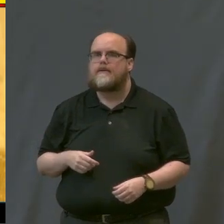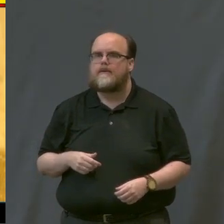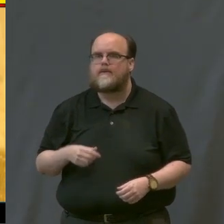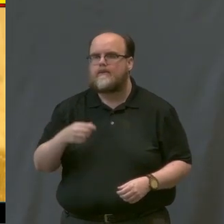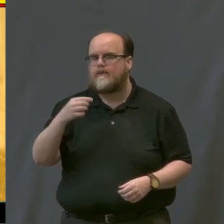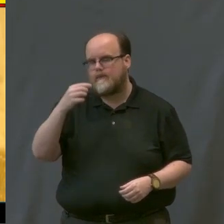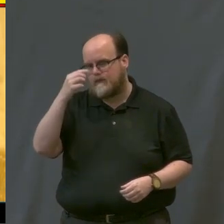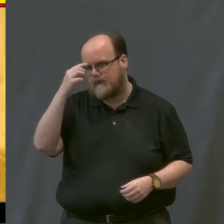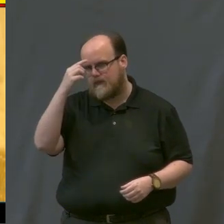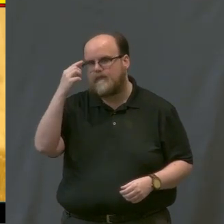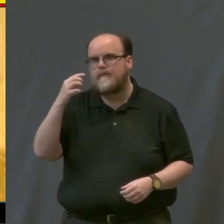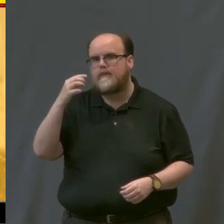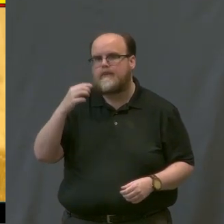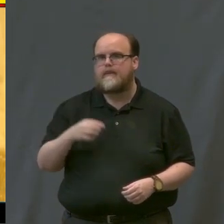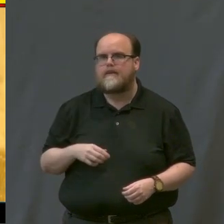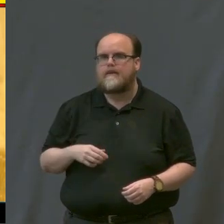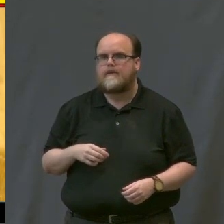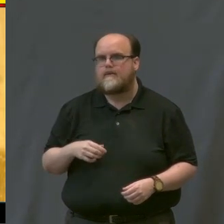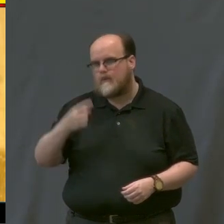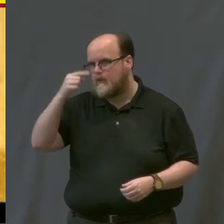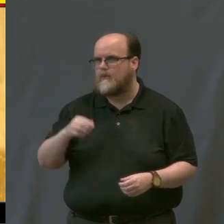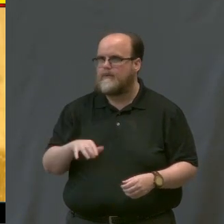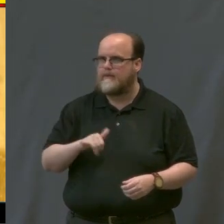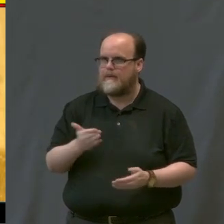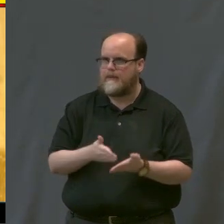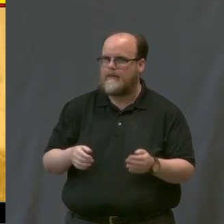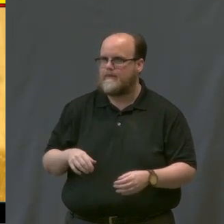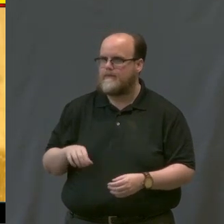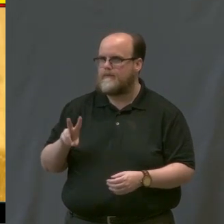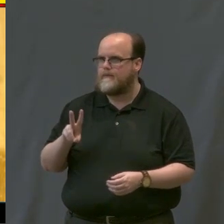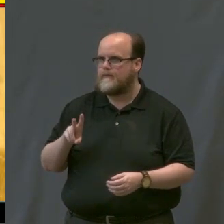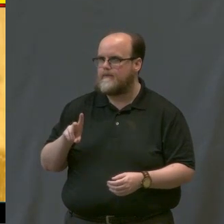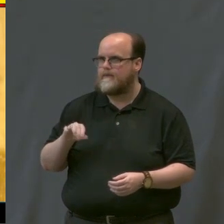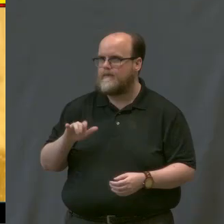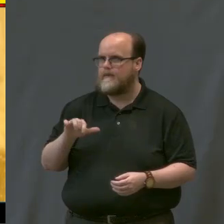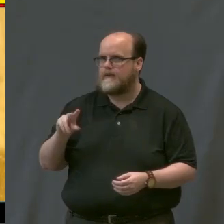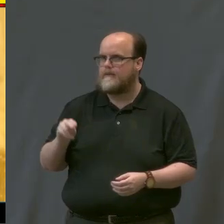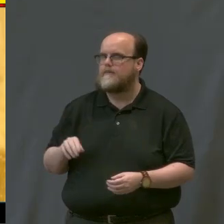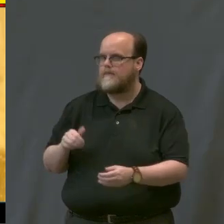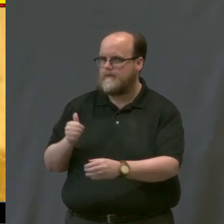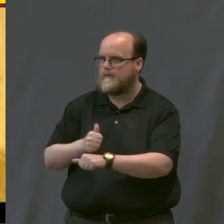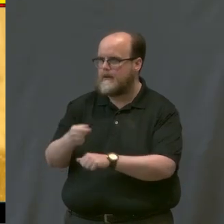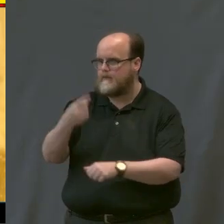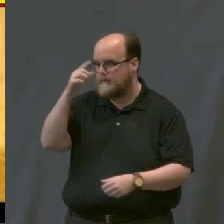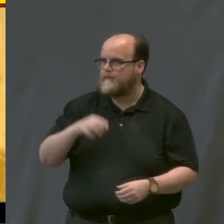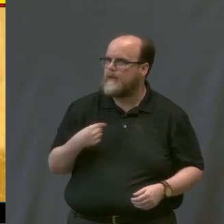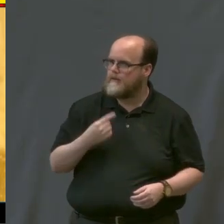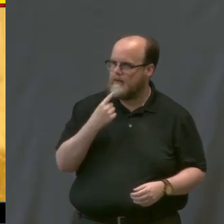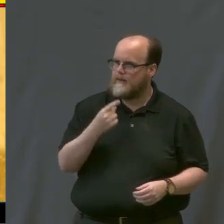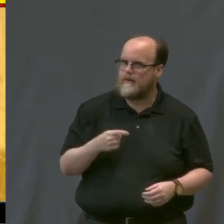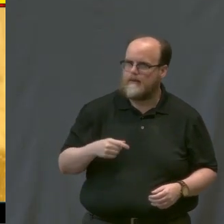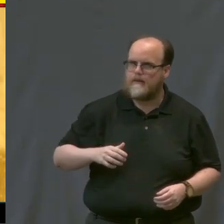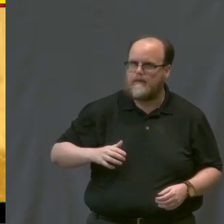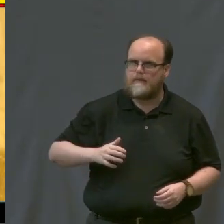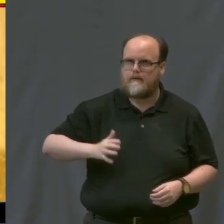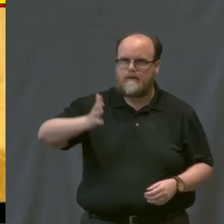for the same thing the villain's being blamed for? I mentioned a number of lessons ago that if